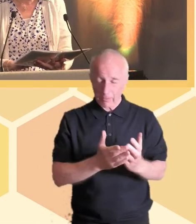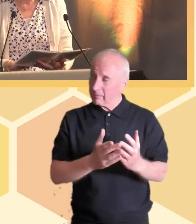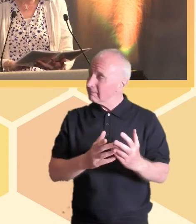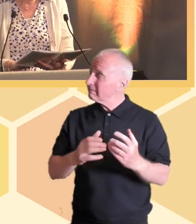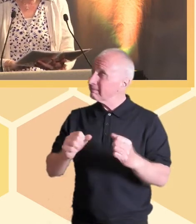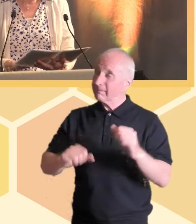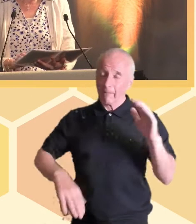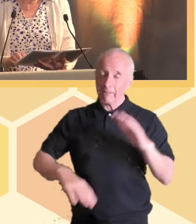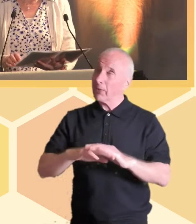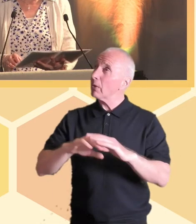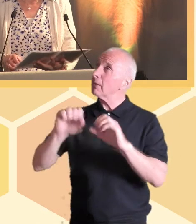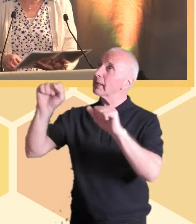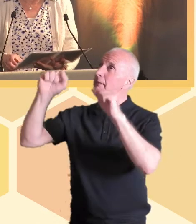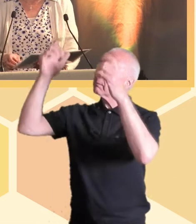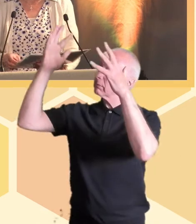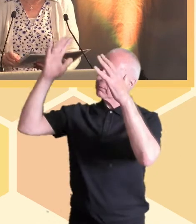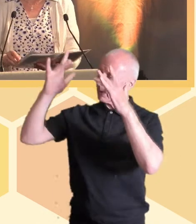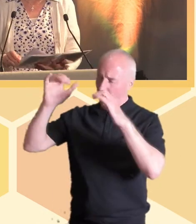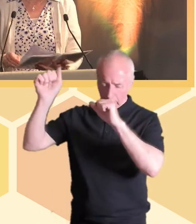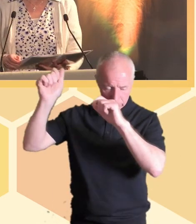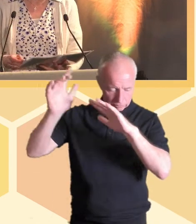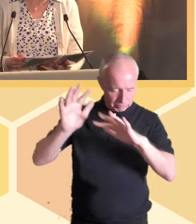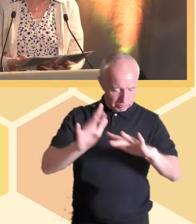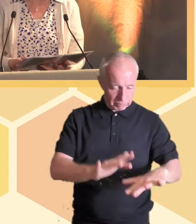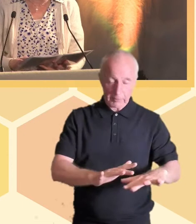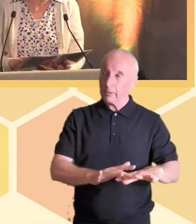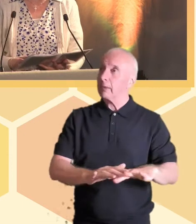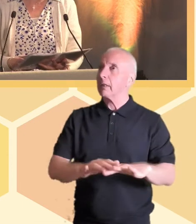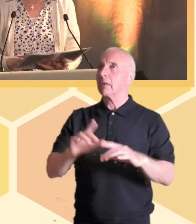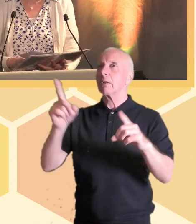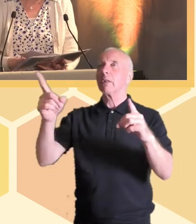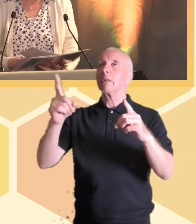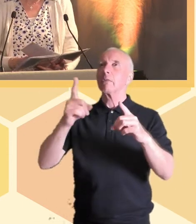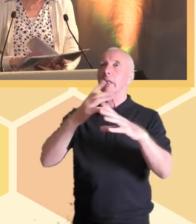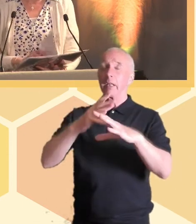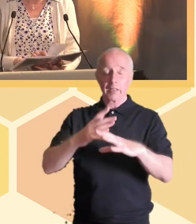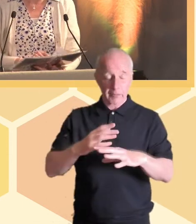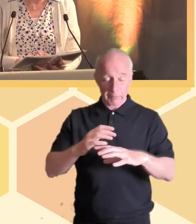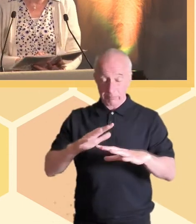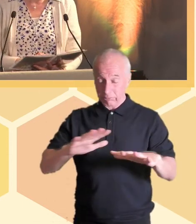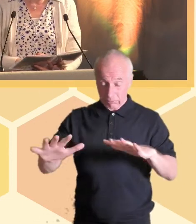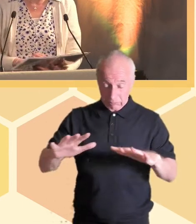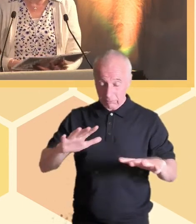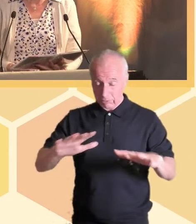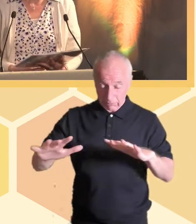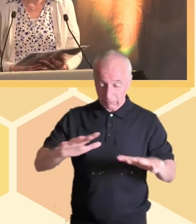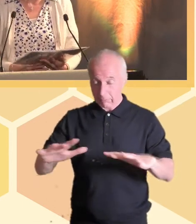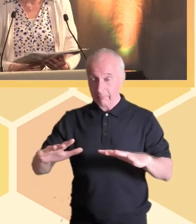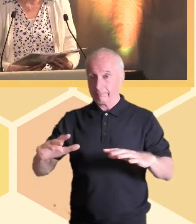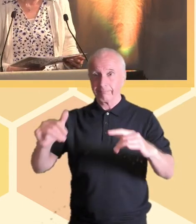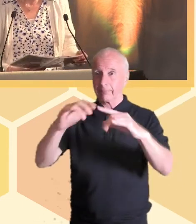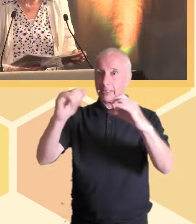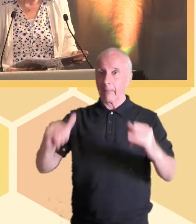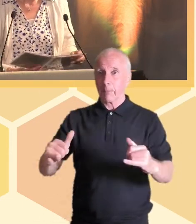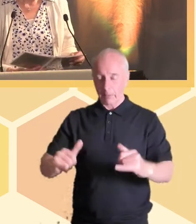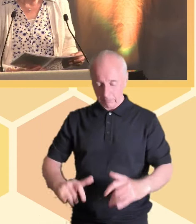glory.' And at the sound of their voices, the doorposts and thresholds shook, and the temple was filled with